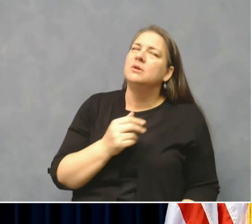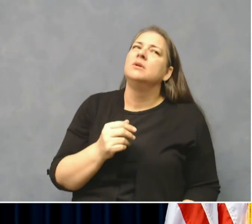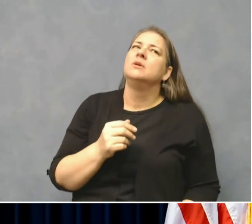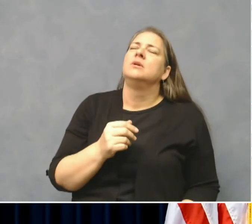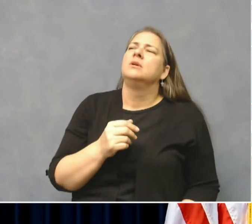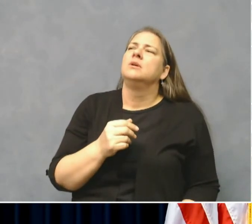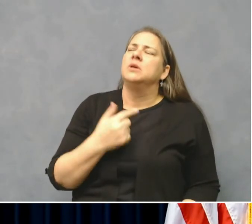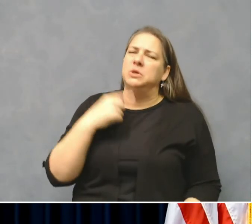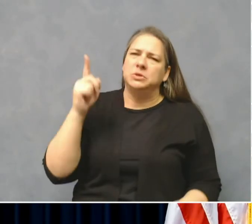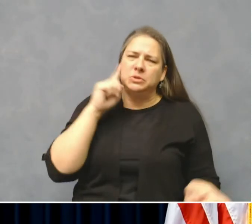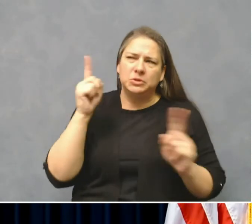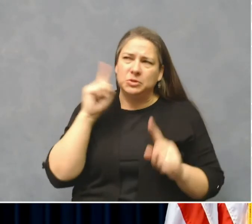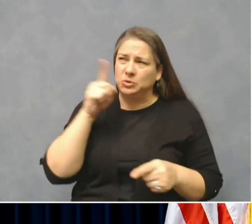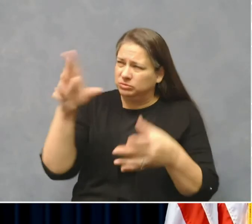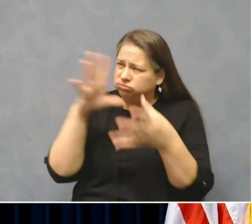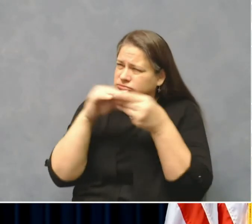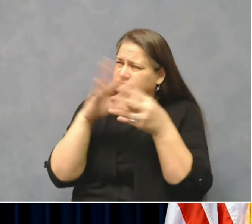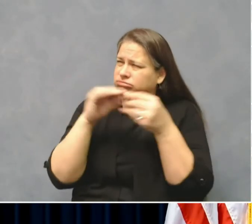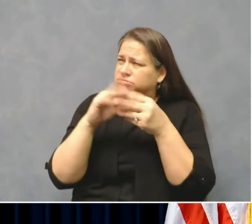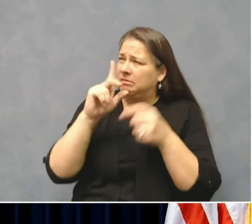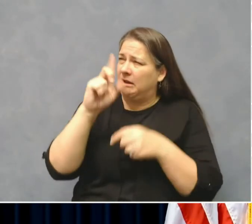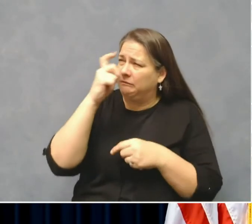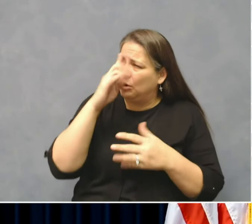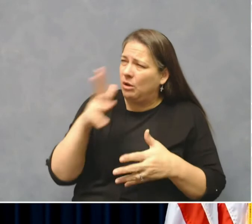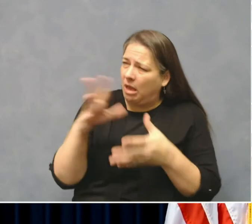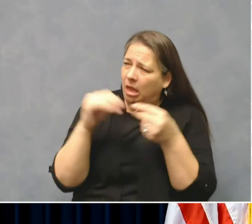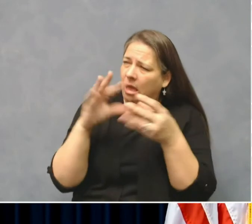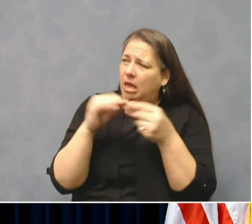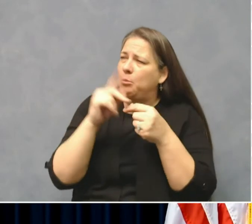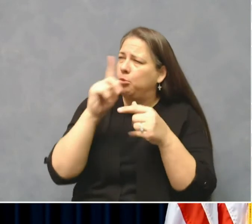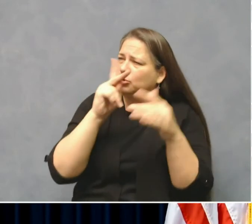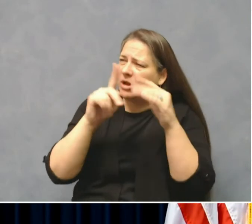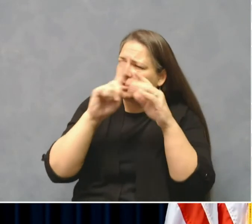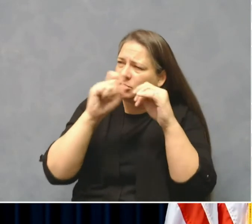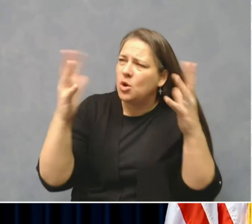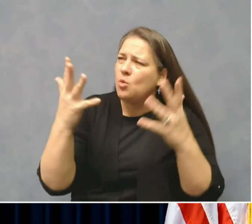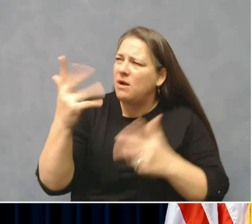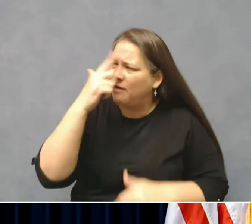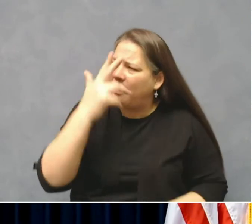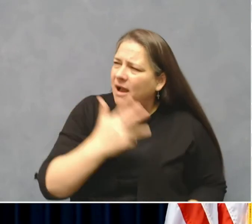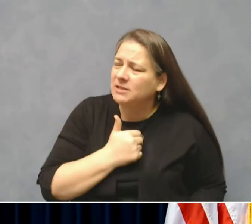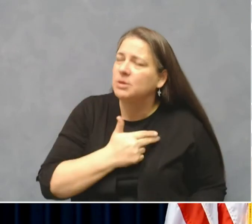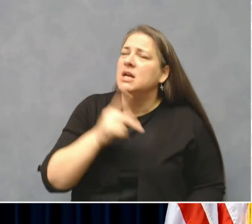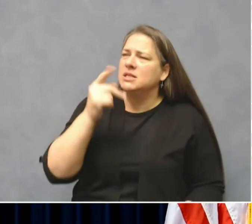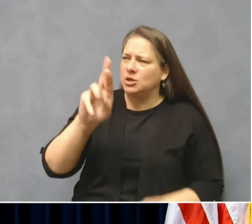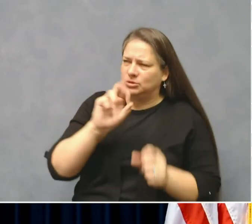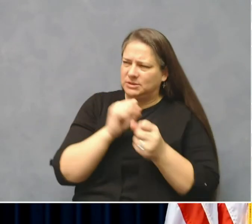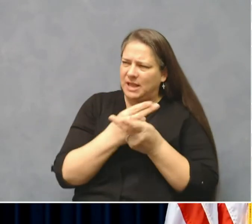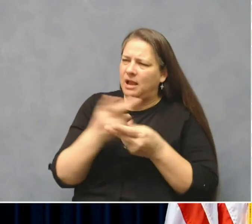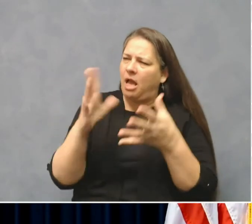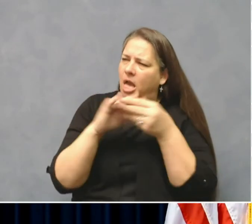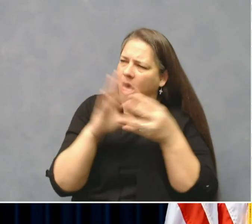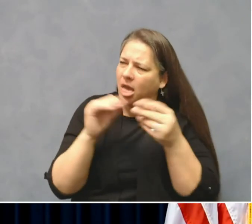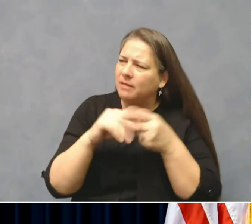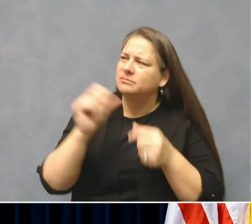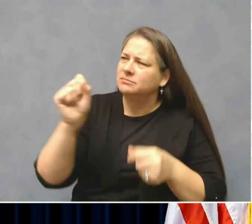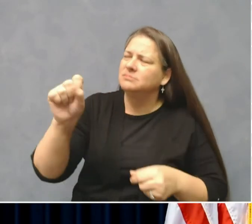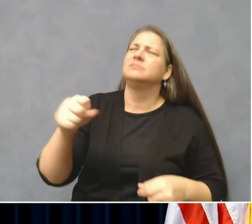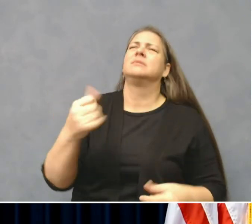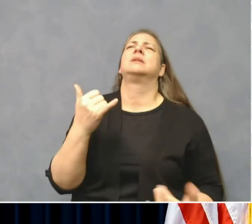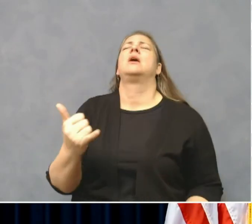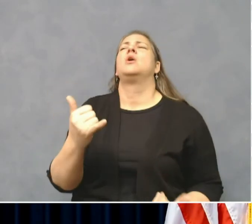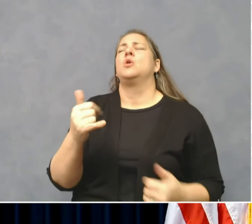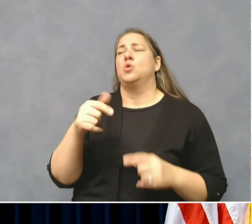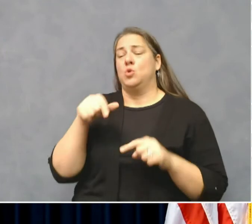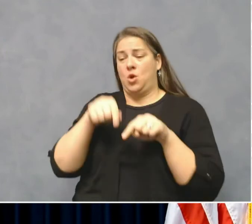from Dr. Stack about these projections for hospitalizations and that sort of thing. And I wanted to hear, with these border states,